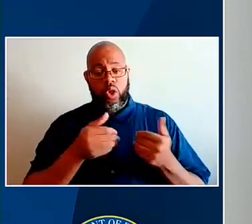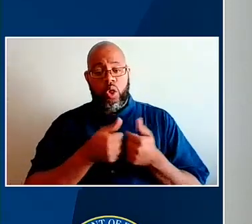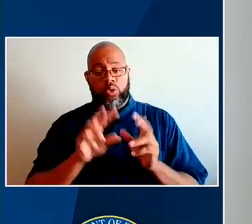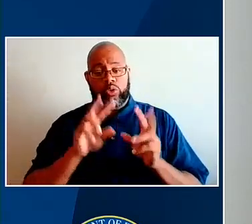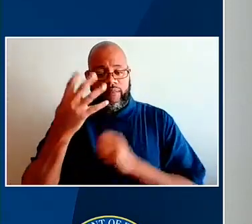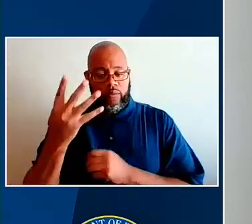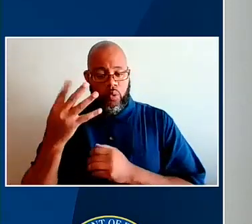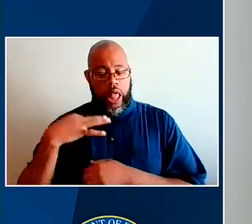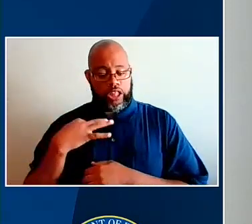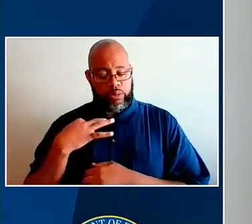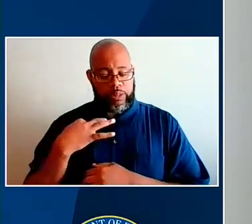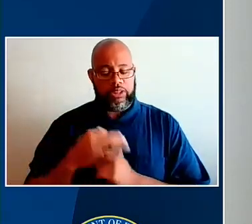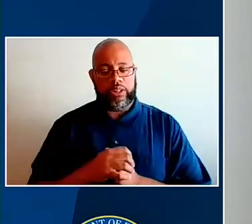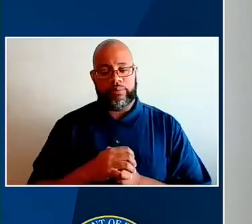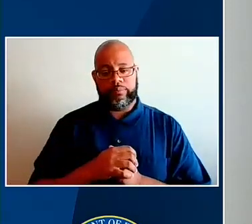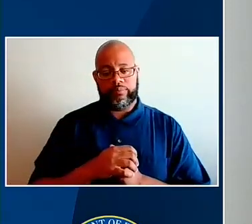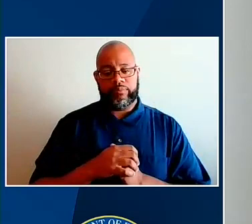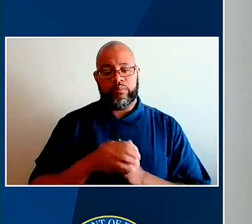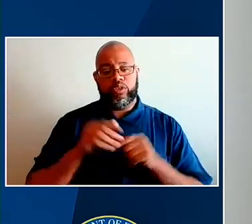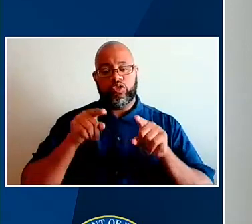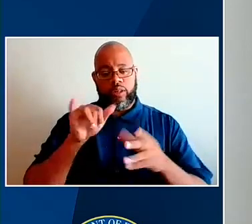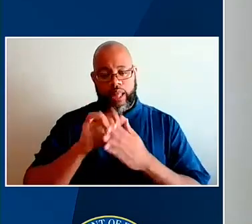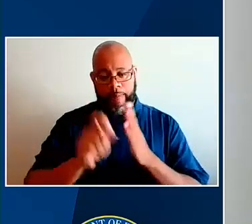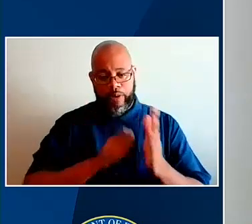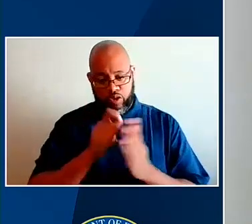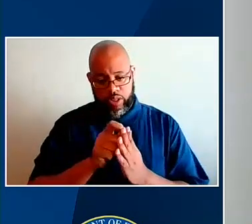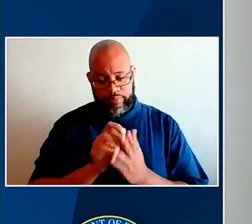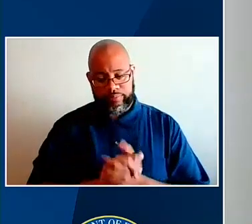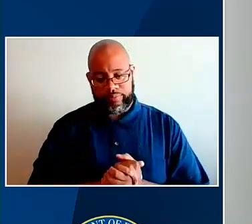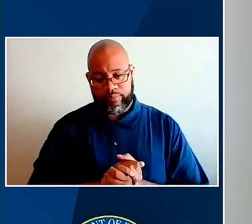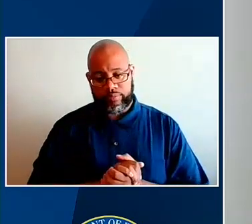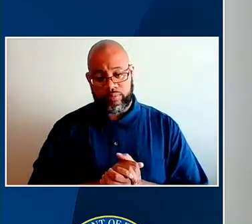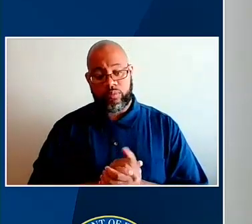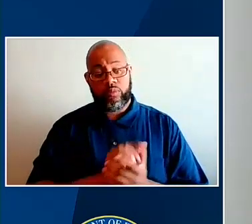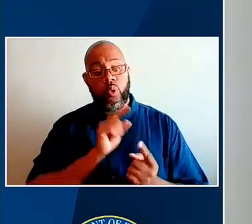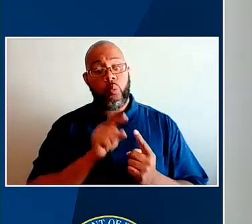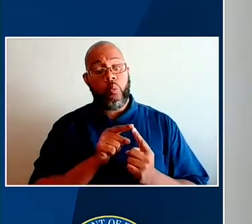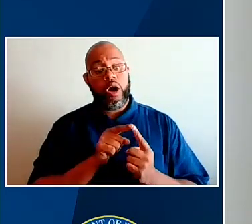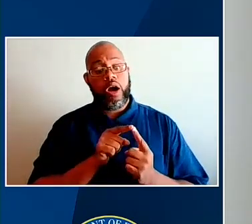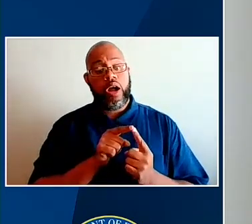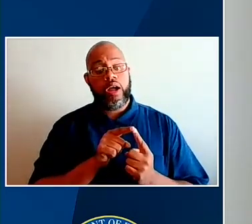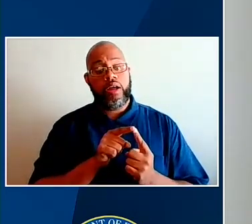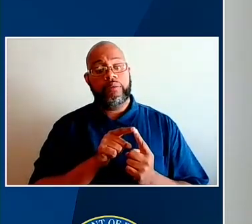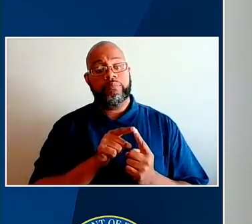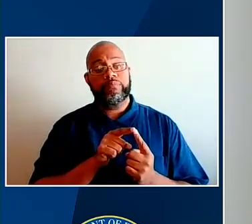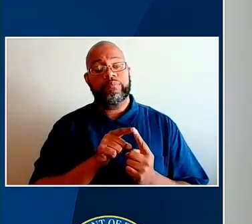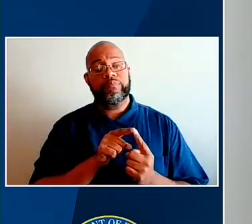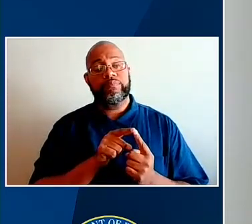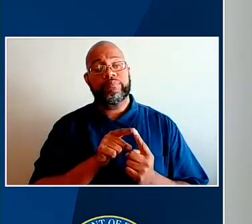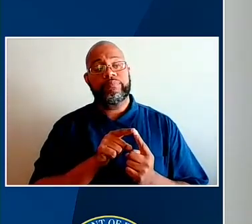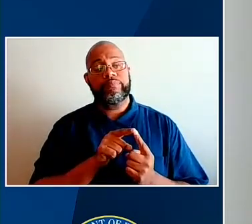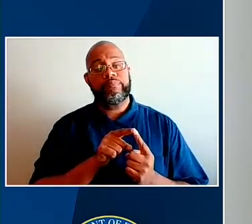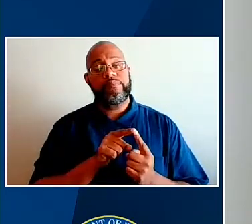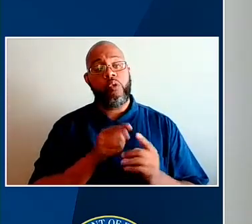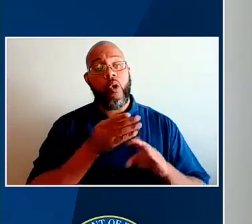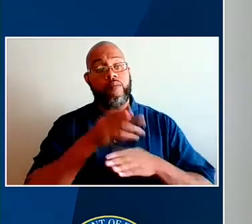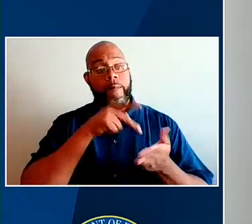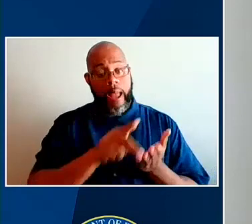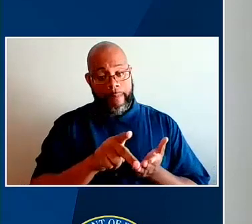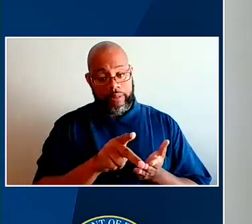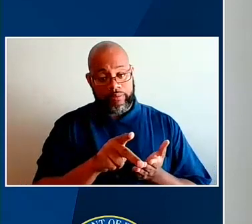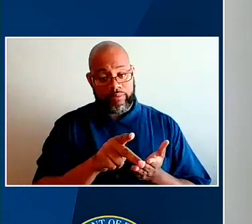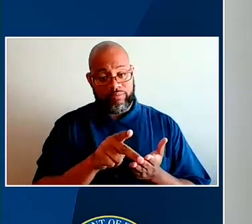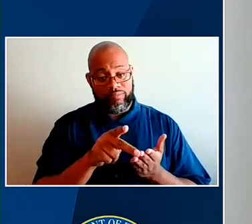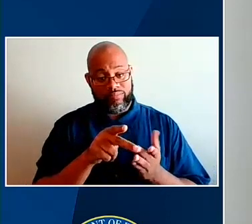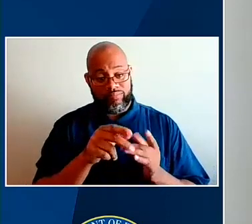IV eligibility during that period. Once the overpayment